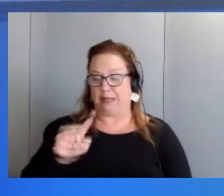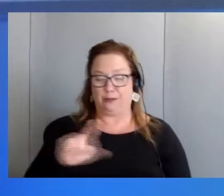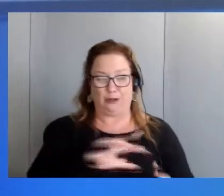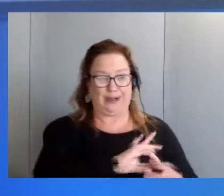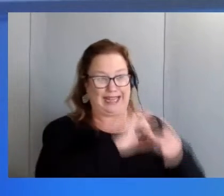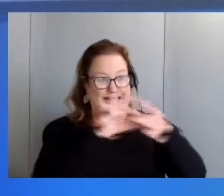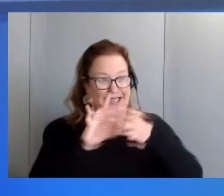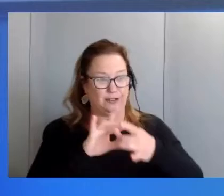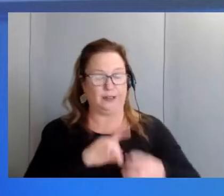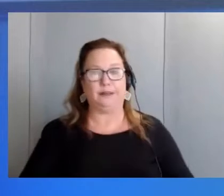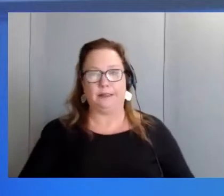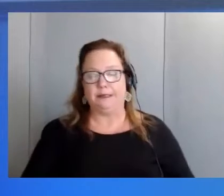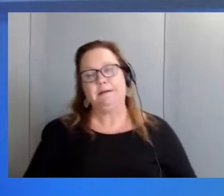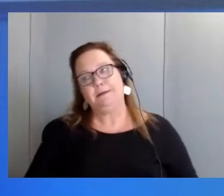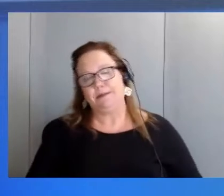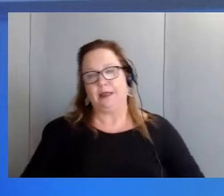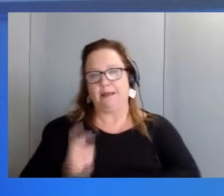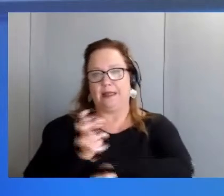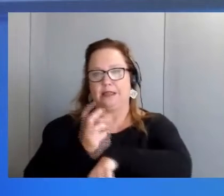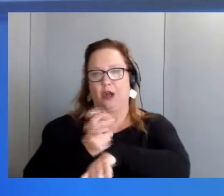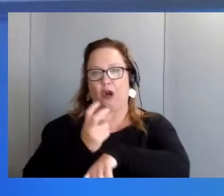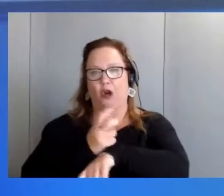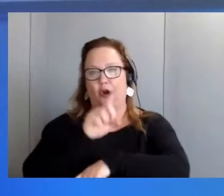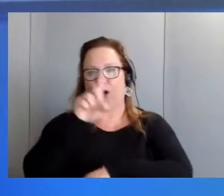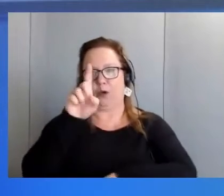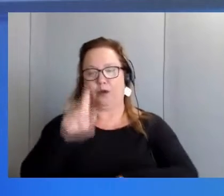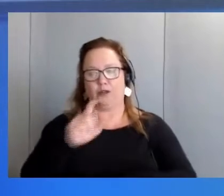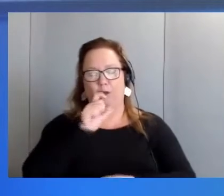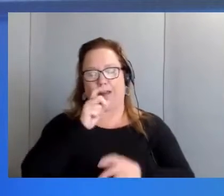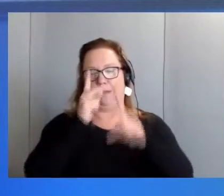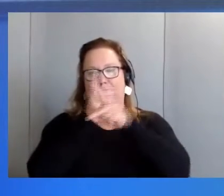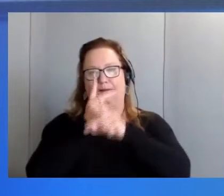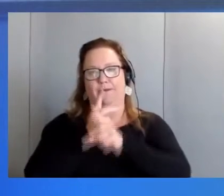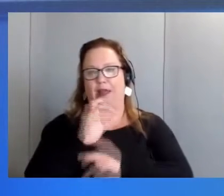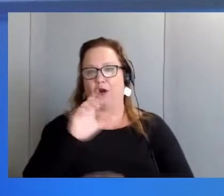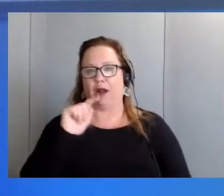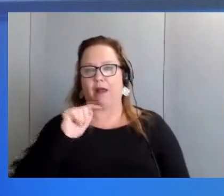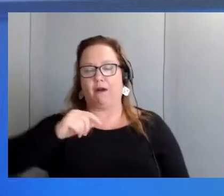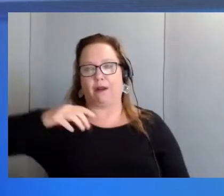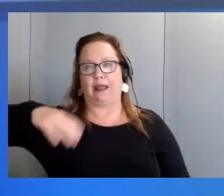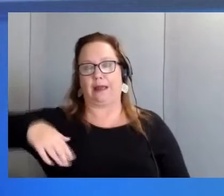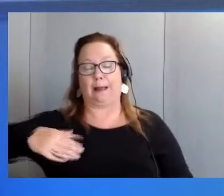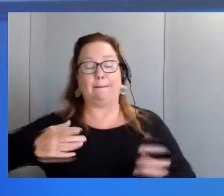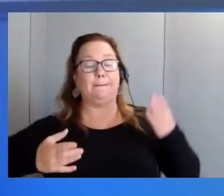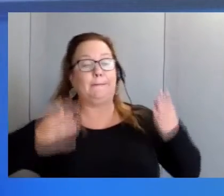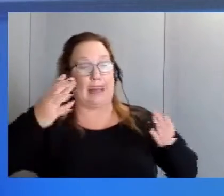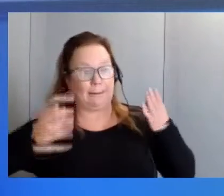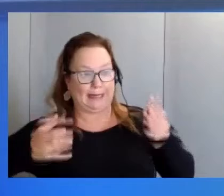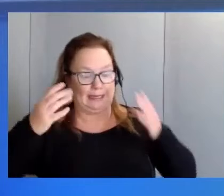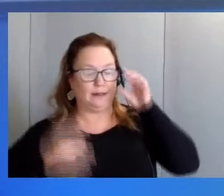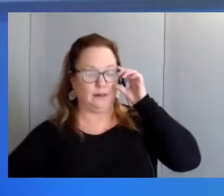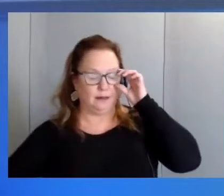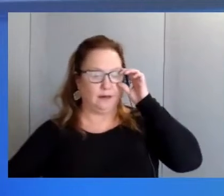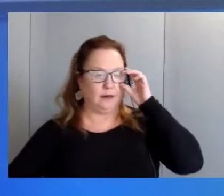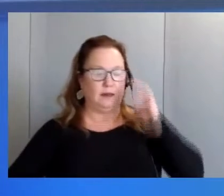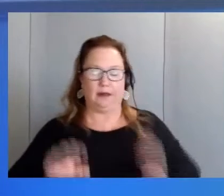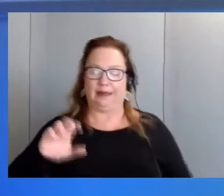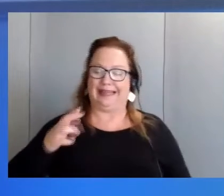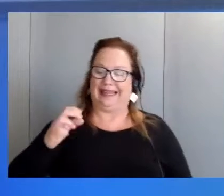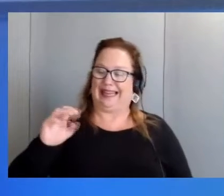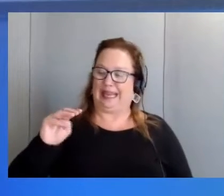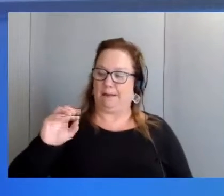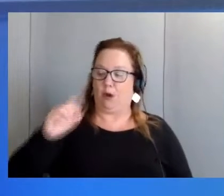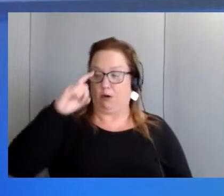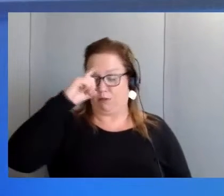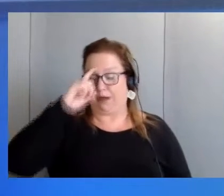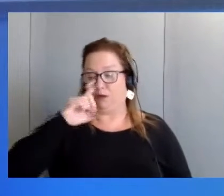So that's a tough question, and we haven't sorted it all out. So, but yeah, maybe. So chemo brain is real.